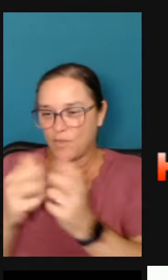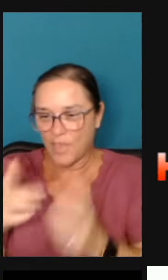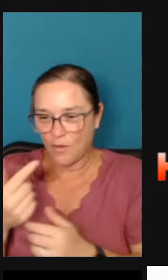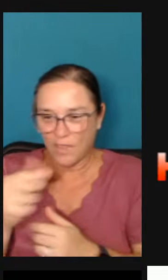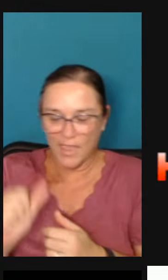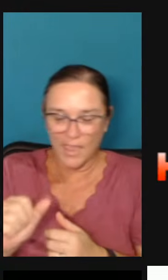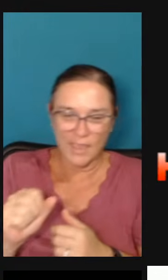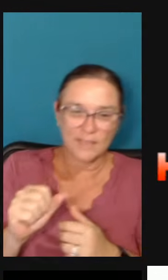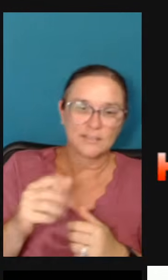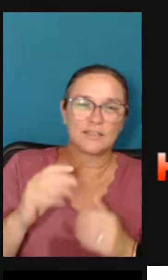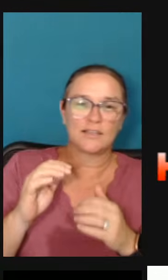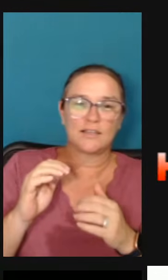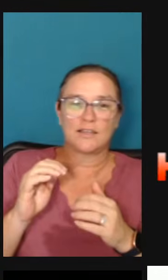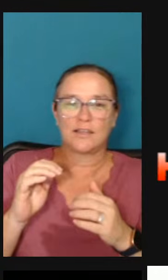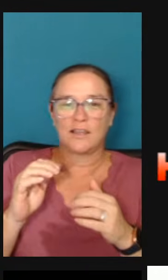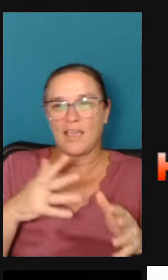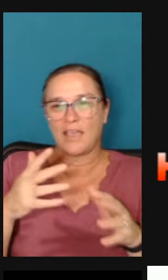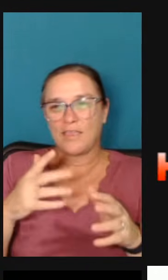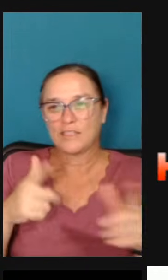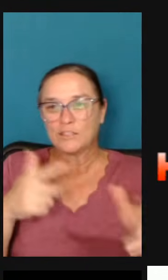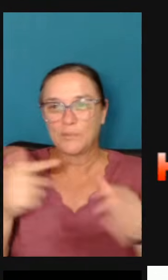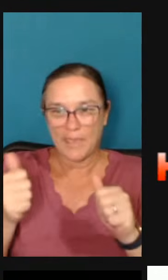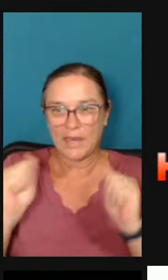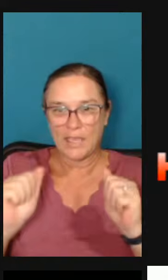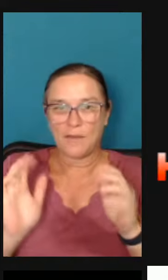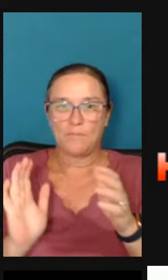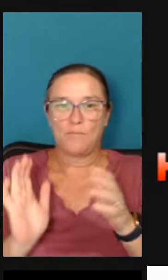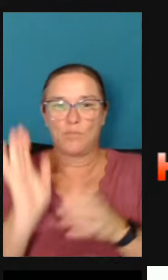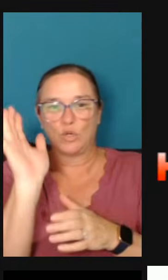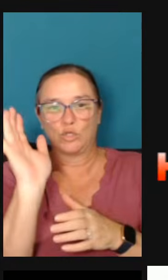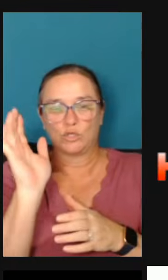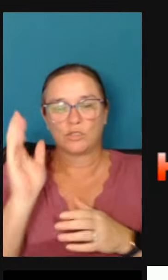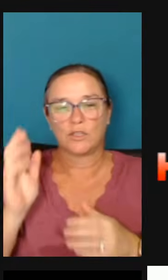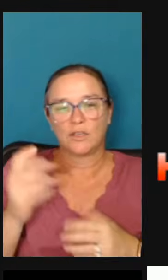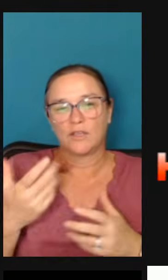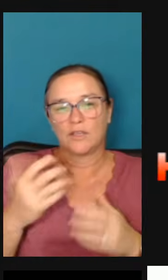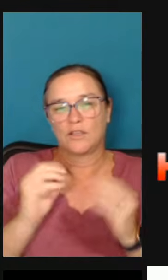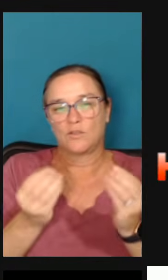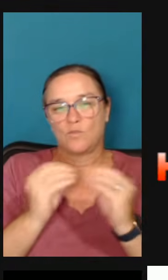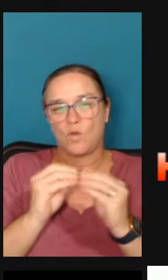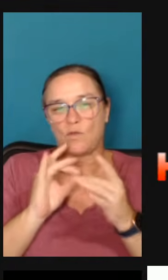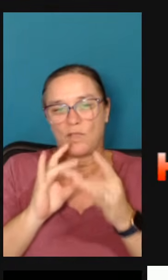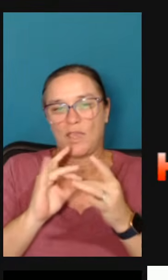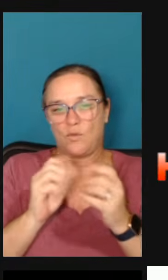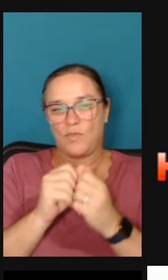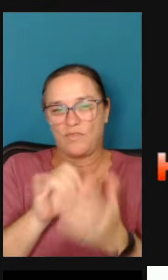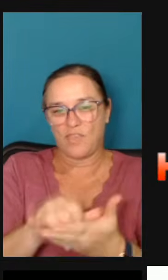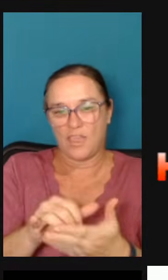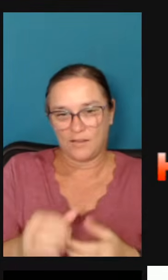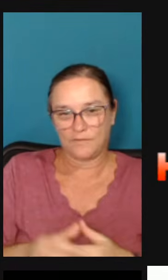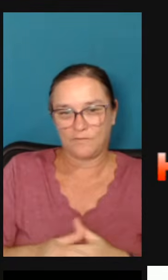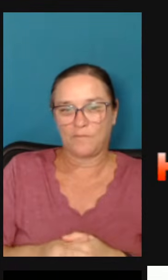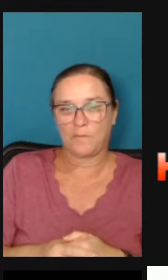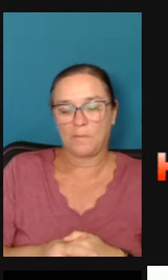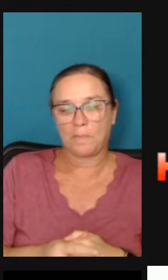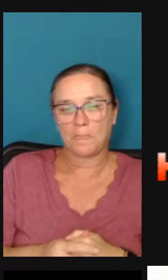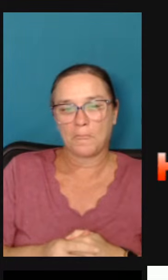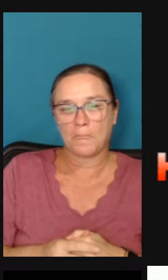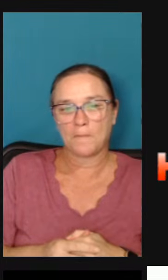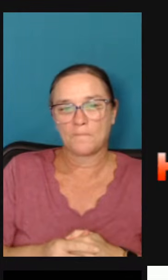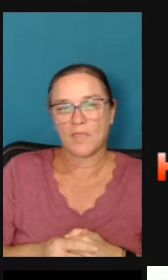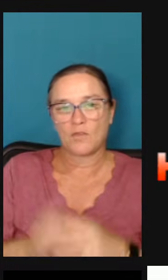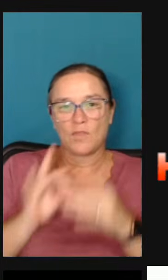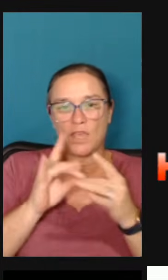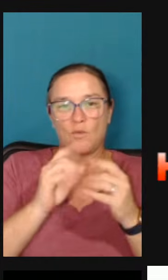And I feel like it's got more to do with that, right? Each episode, which is related to how much did it put out the last